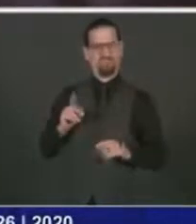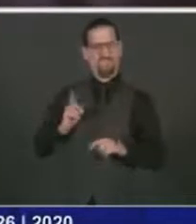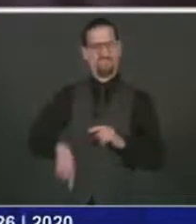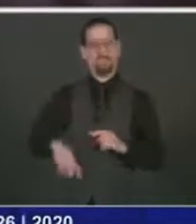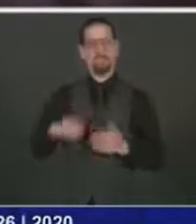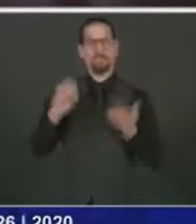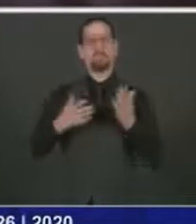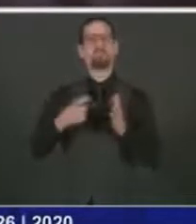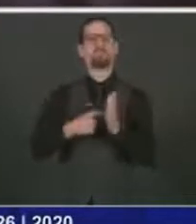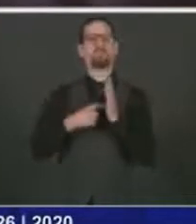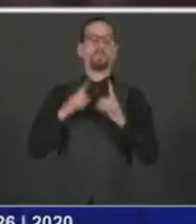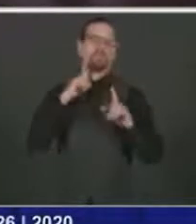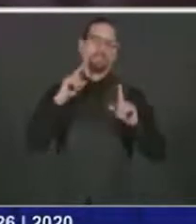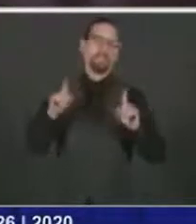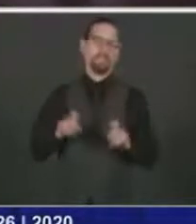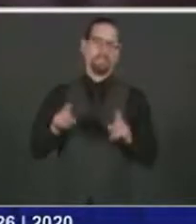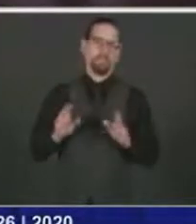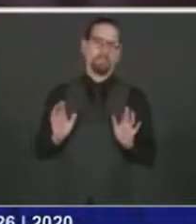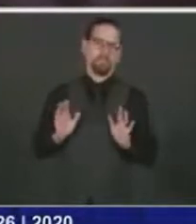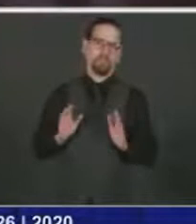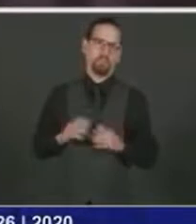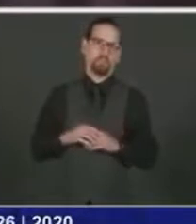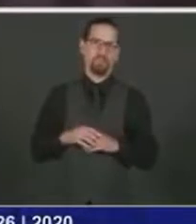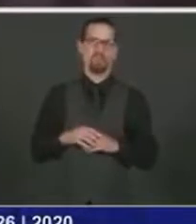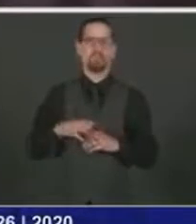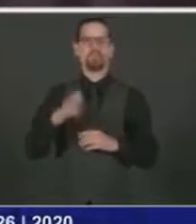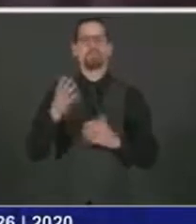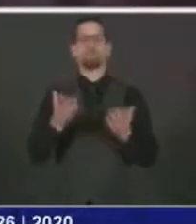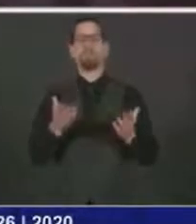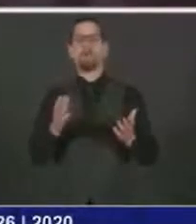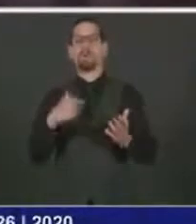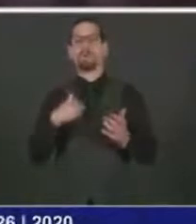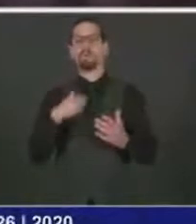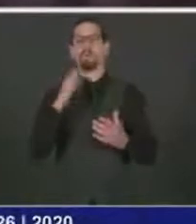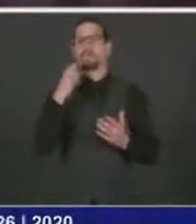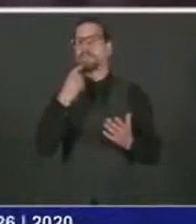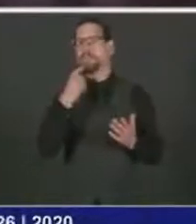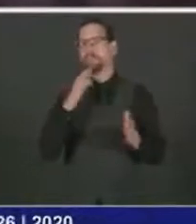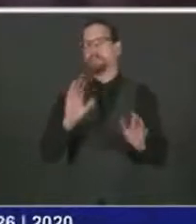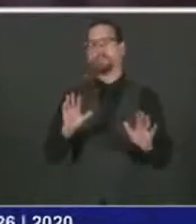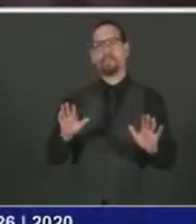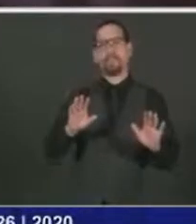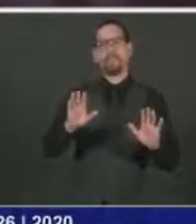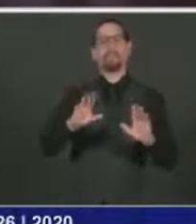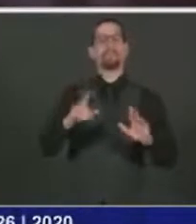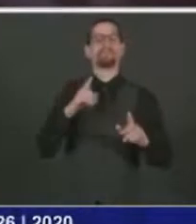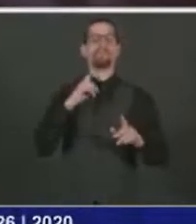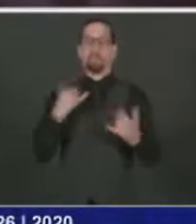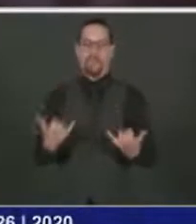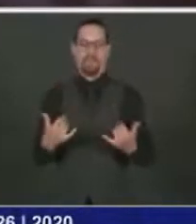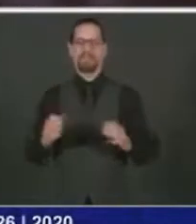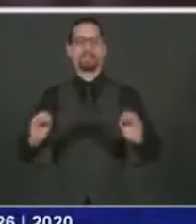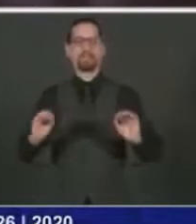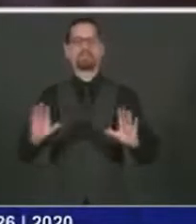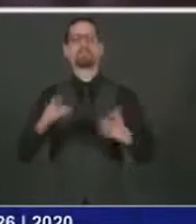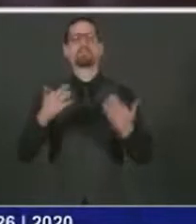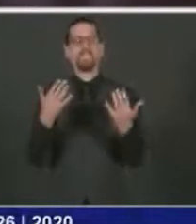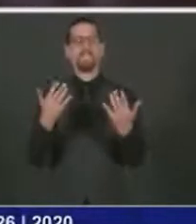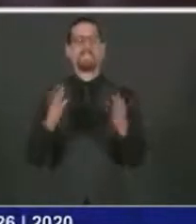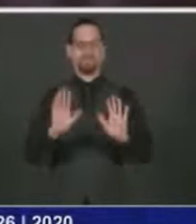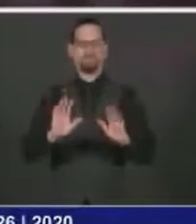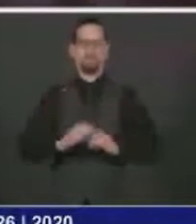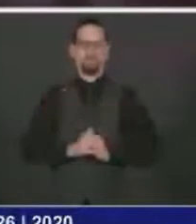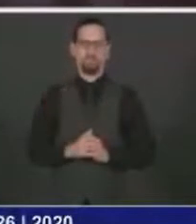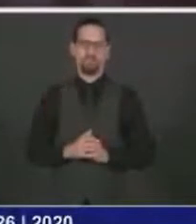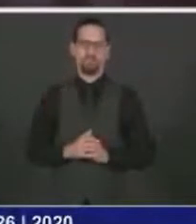tested. We might say, you know what I mean? I would say just do nothing and wait a couple days, and